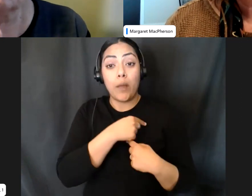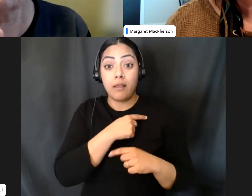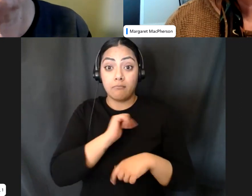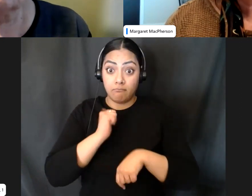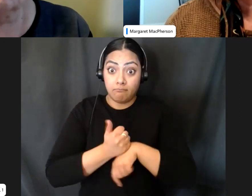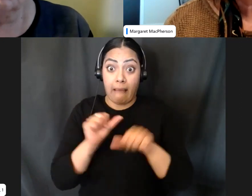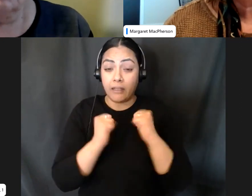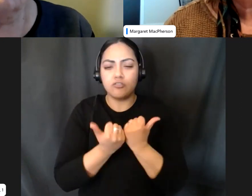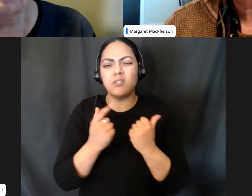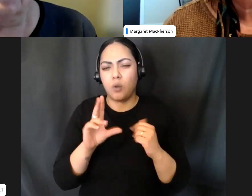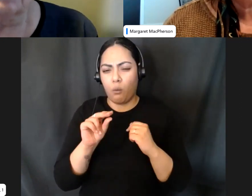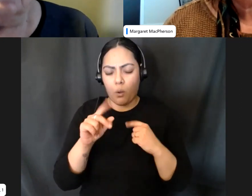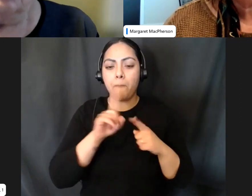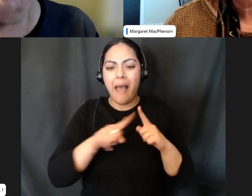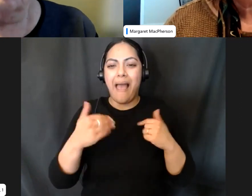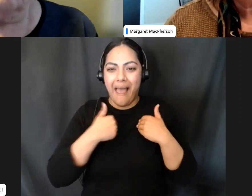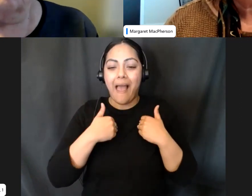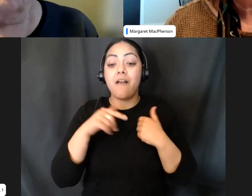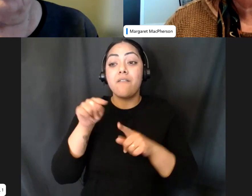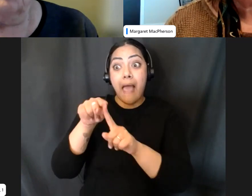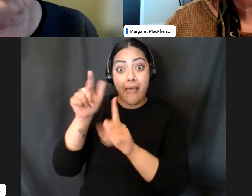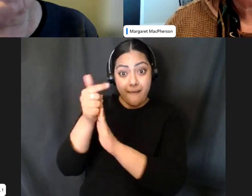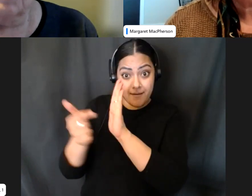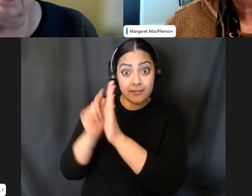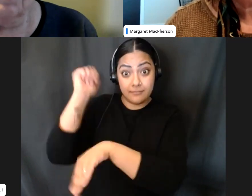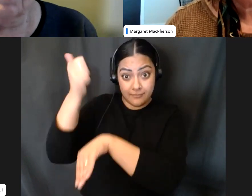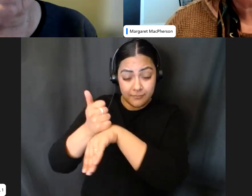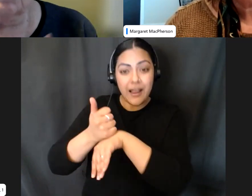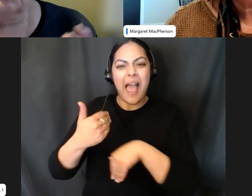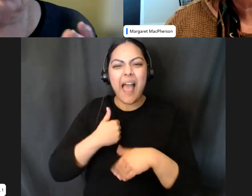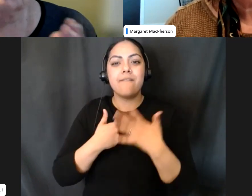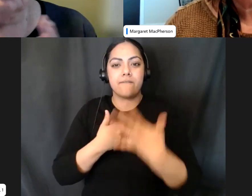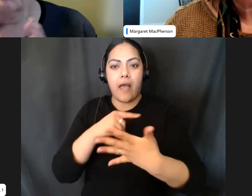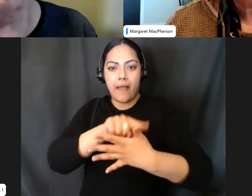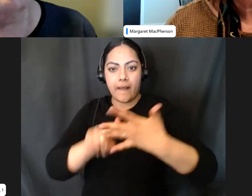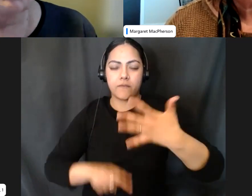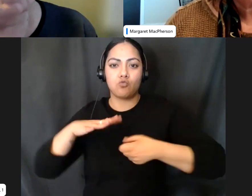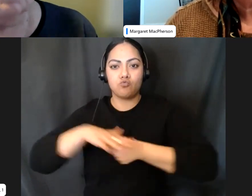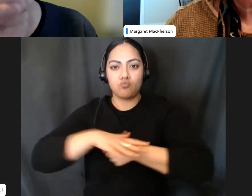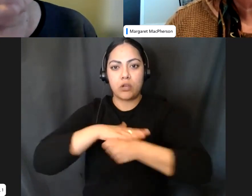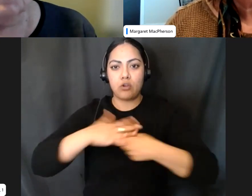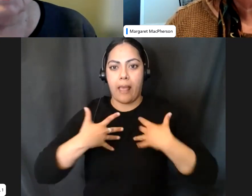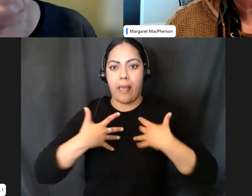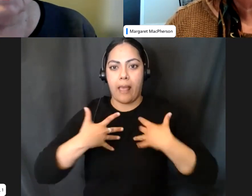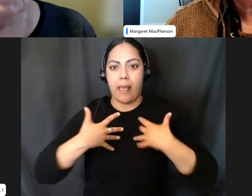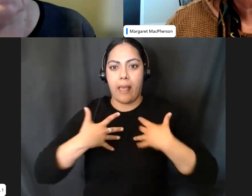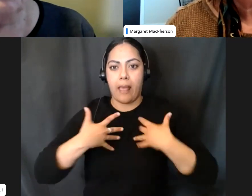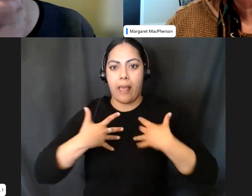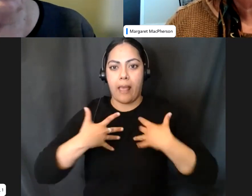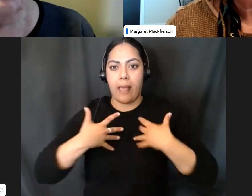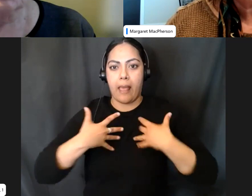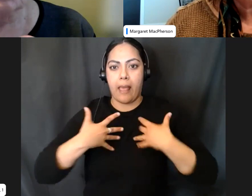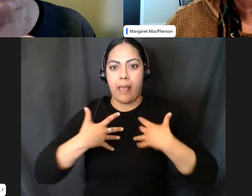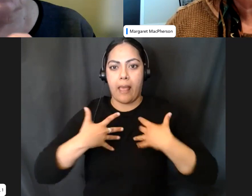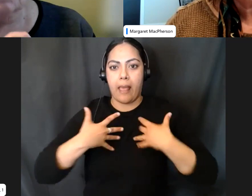designated agencies in the Act are the 5 regional health authorities and Community Living BC, which